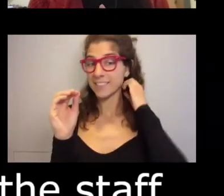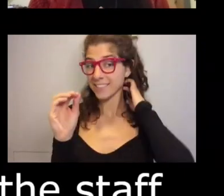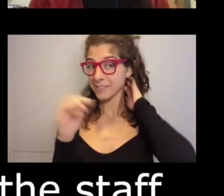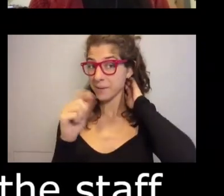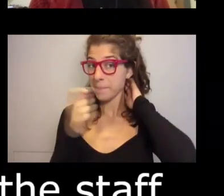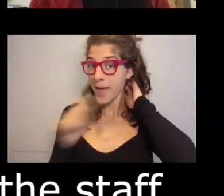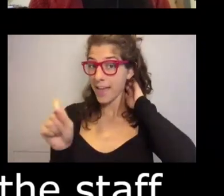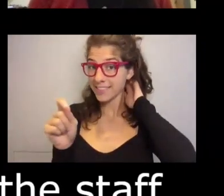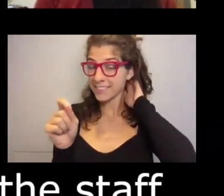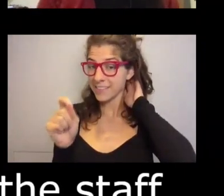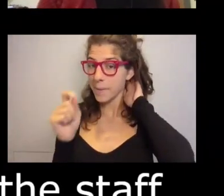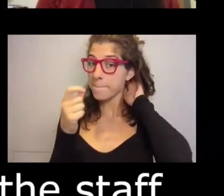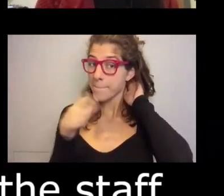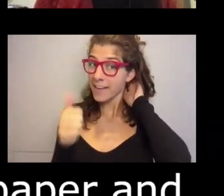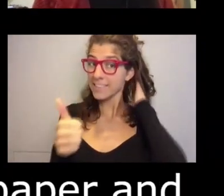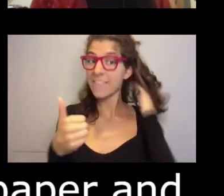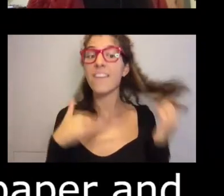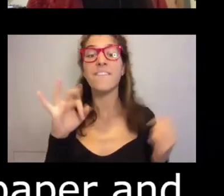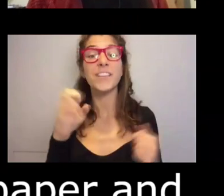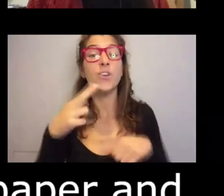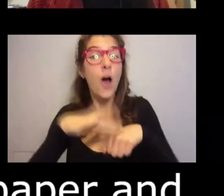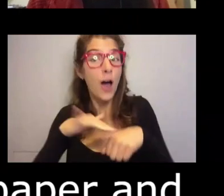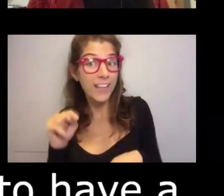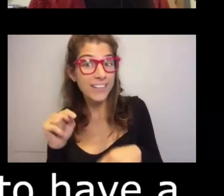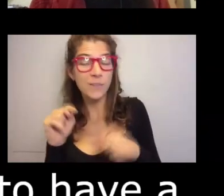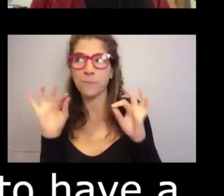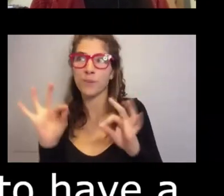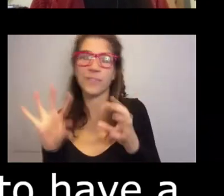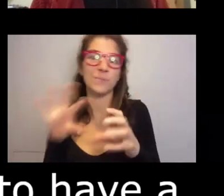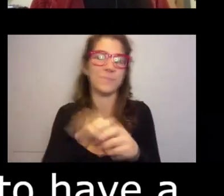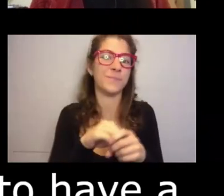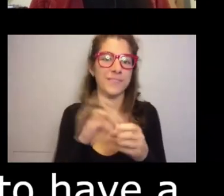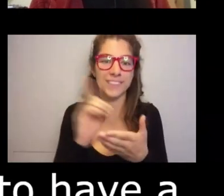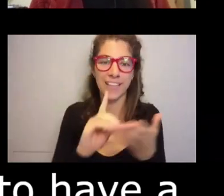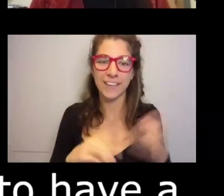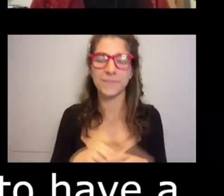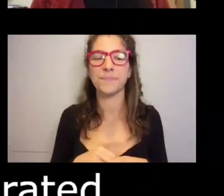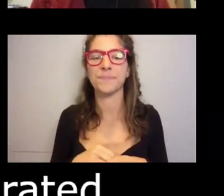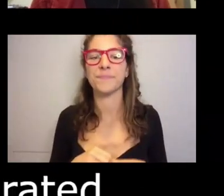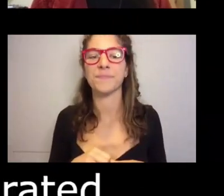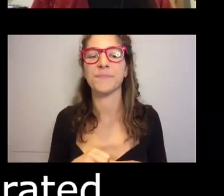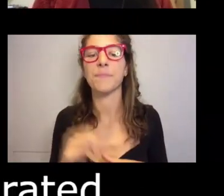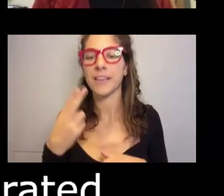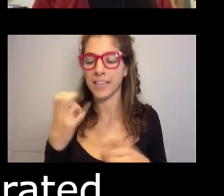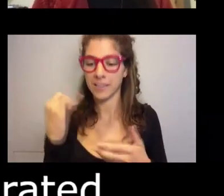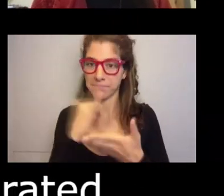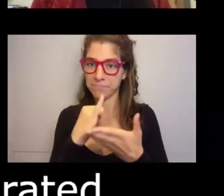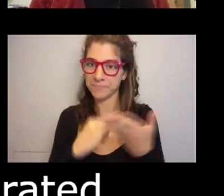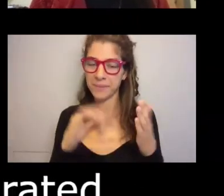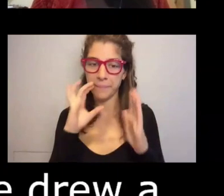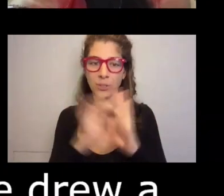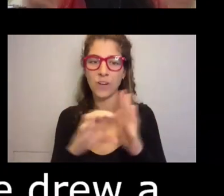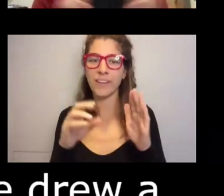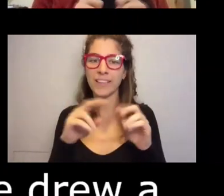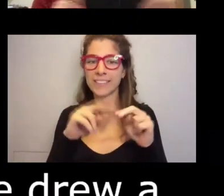pen. The pen happened to have a fish on it, so he incorporated that in his design. But he drew a picture of a slide,